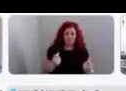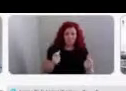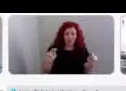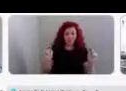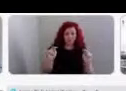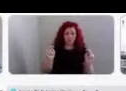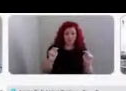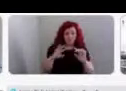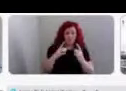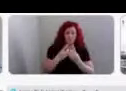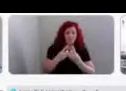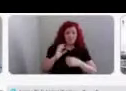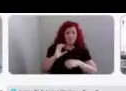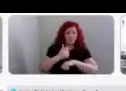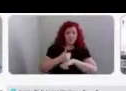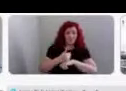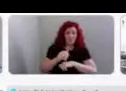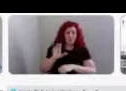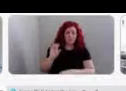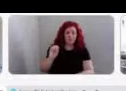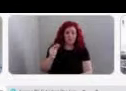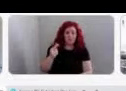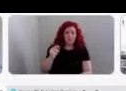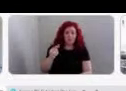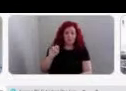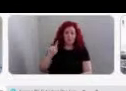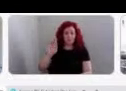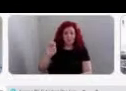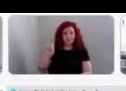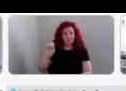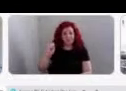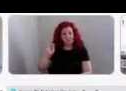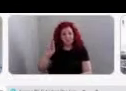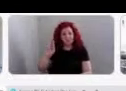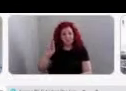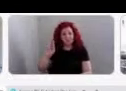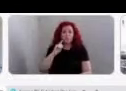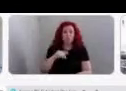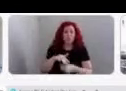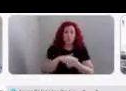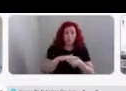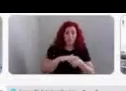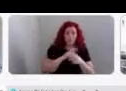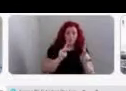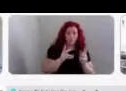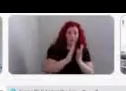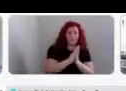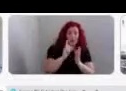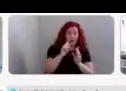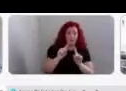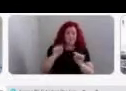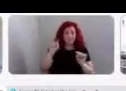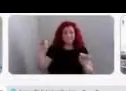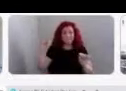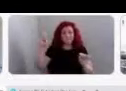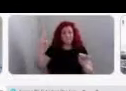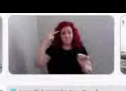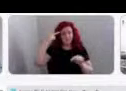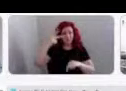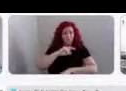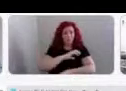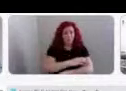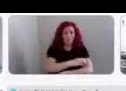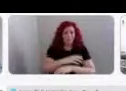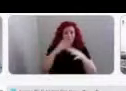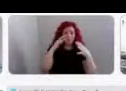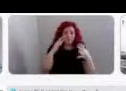creates a cognitive dissonance between what local constituents are asking for and what far-off political powers dictate we run the very